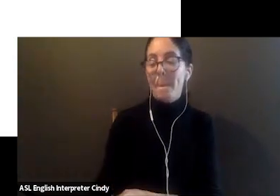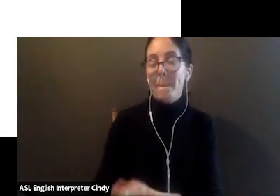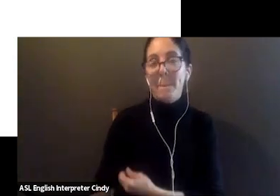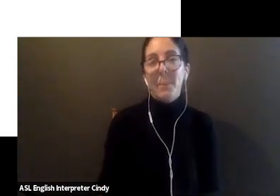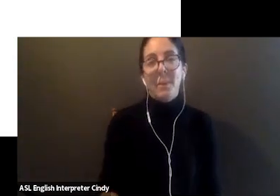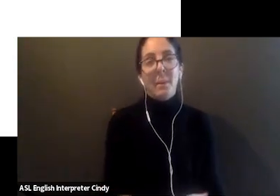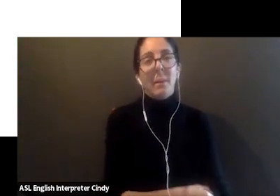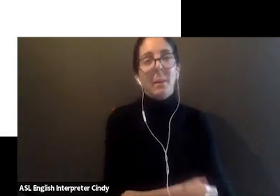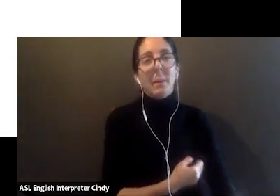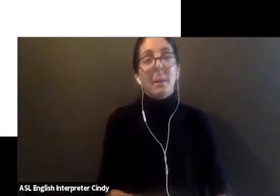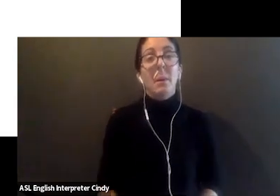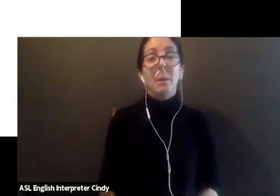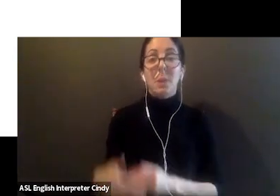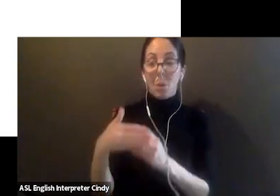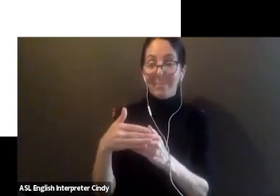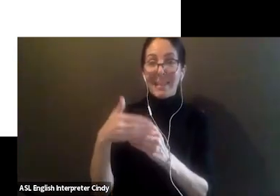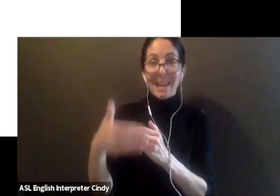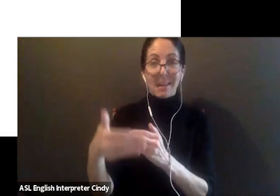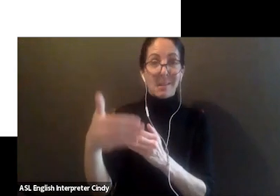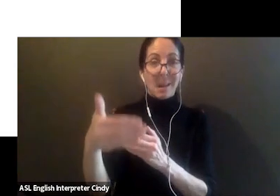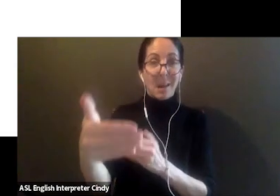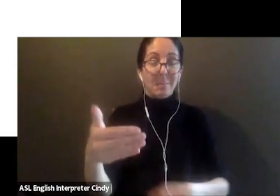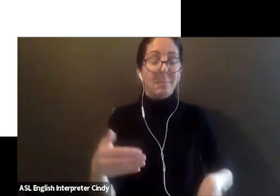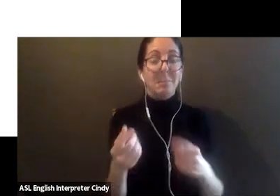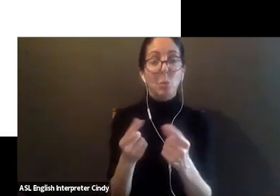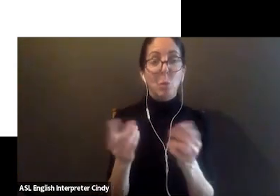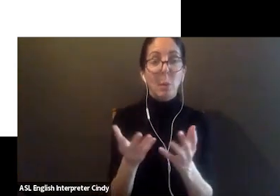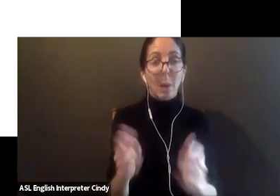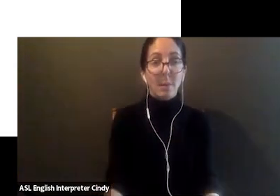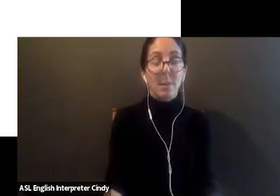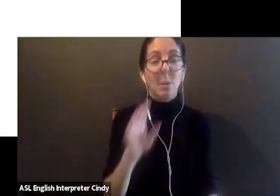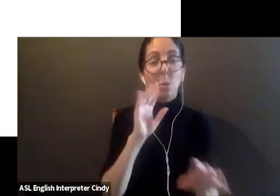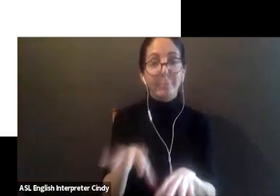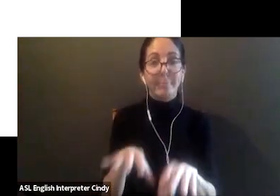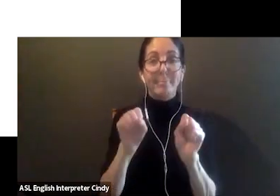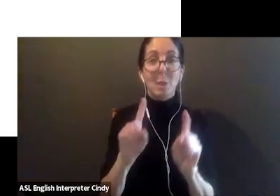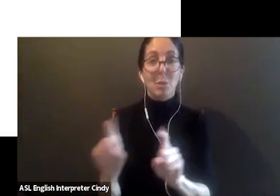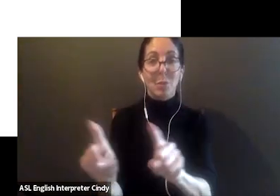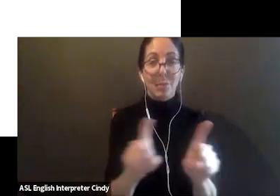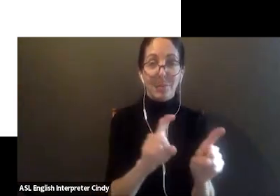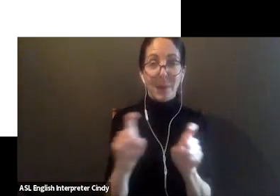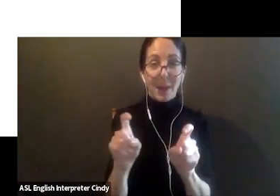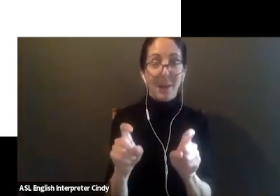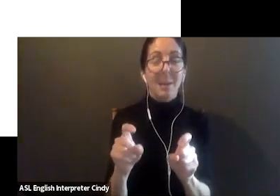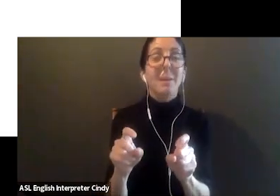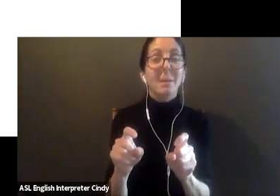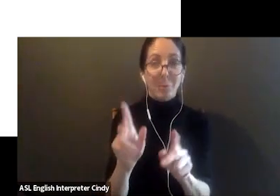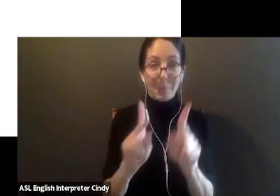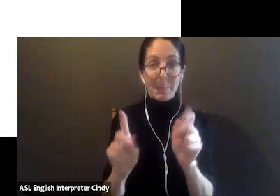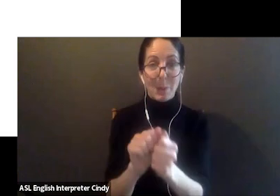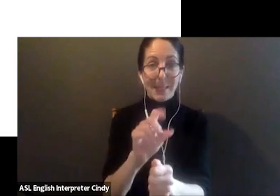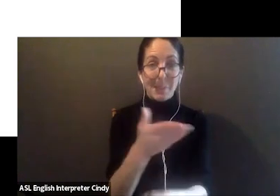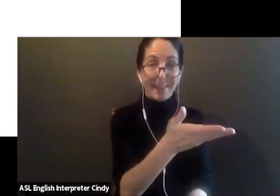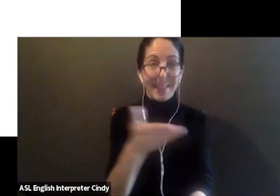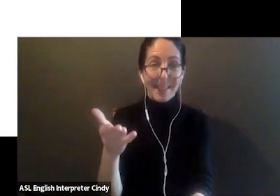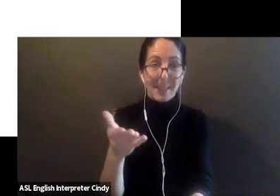So in the next steps of the project, we are to conduct a survey with people with disabilities to